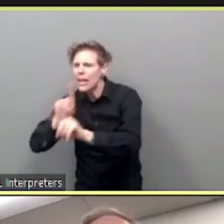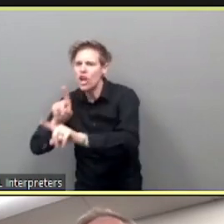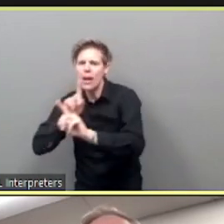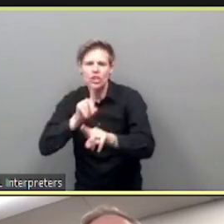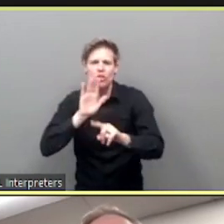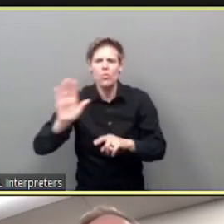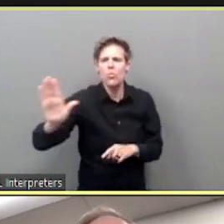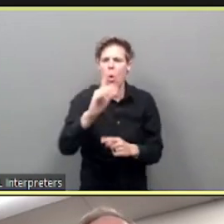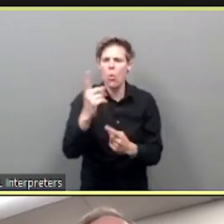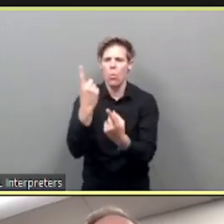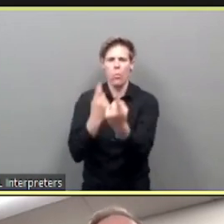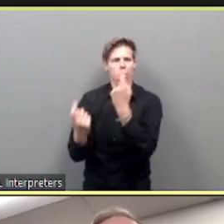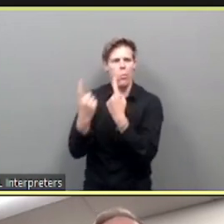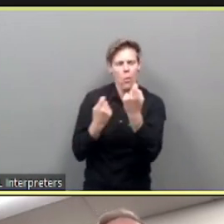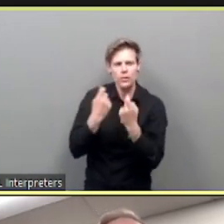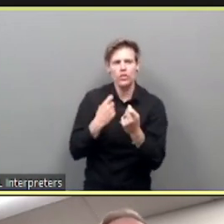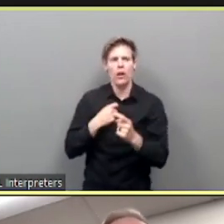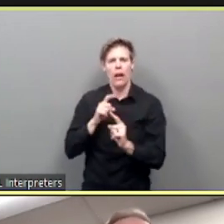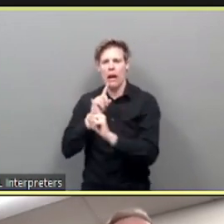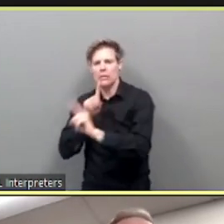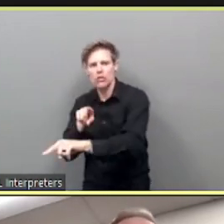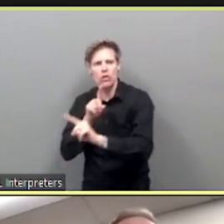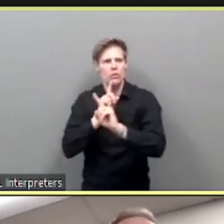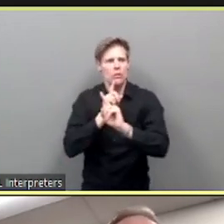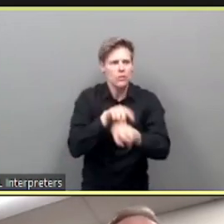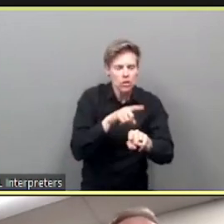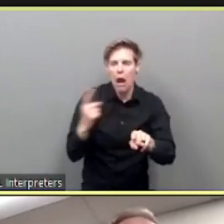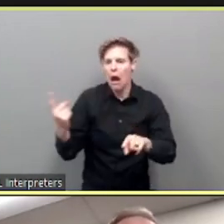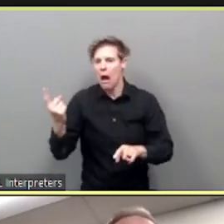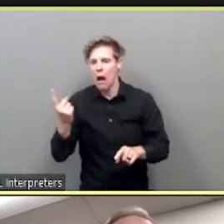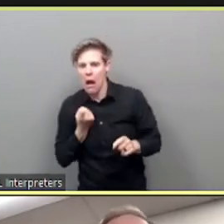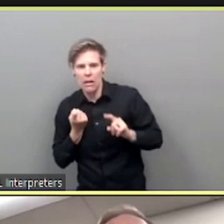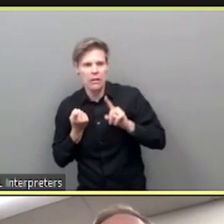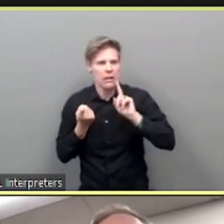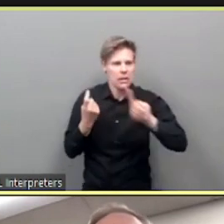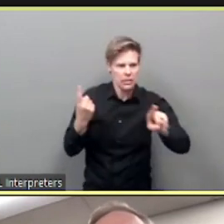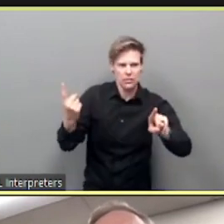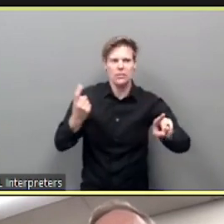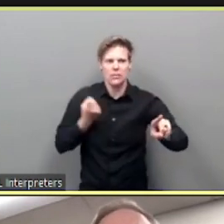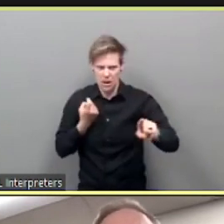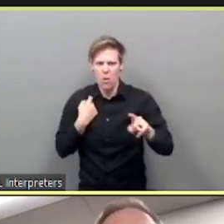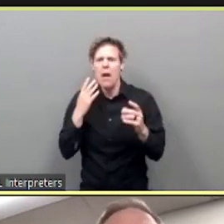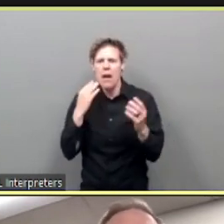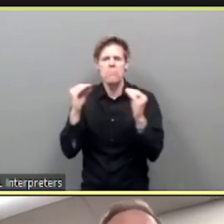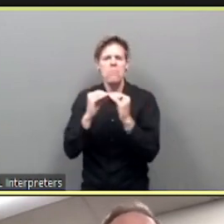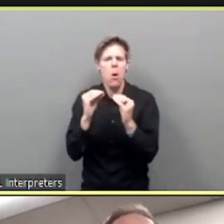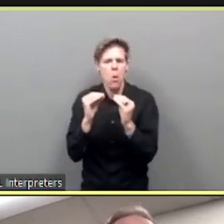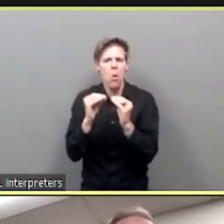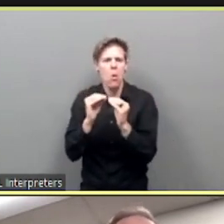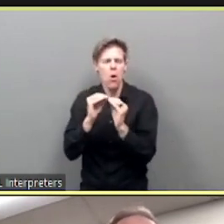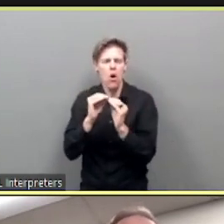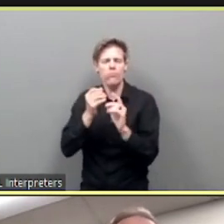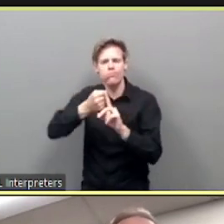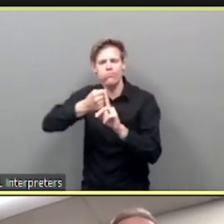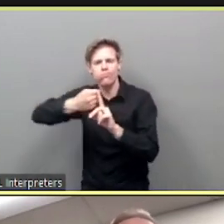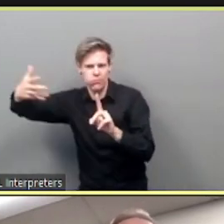same reporters who asked those questions are on the line with us today. But we'll walk through some additional data and an additional drill down. Next slide,